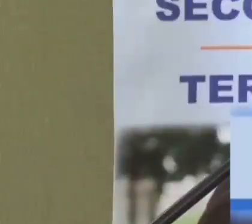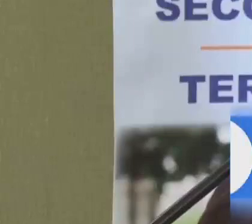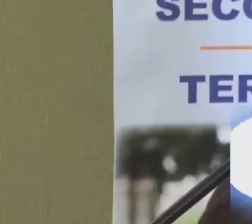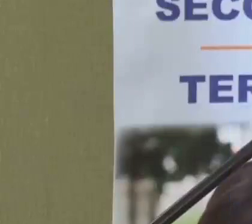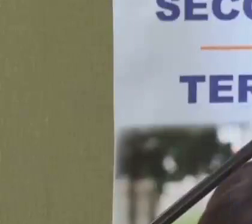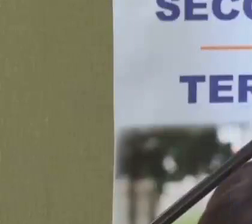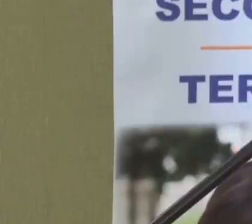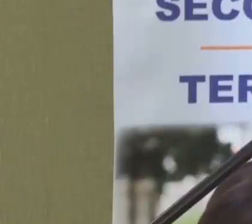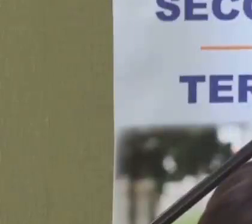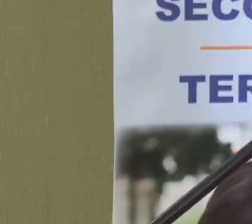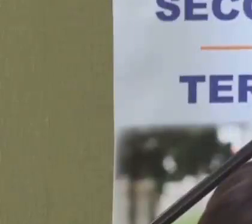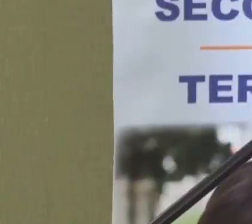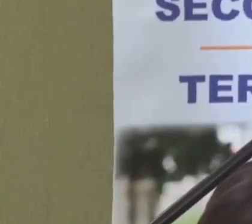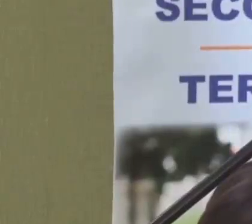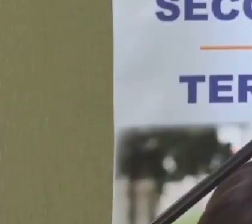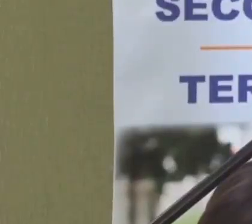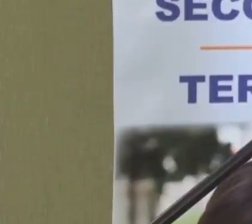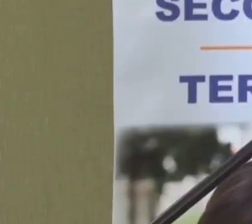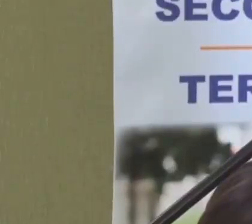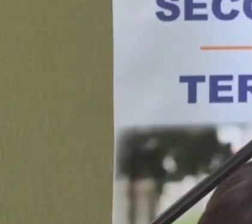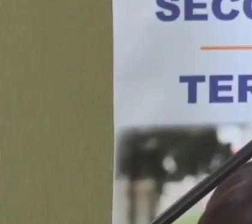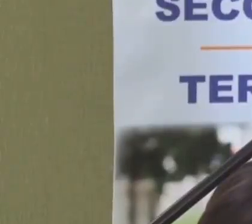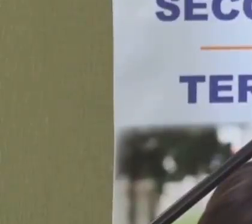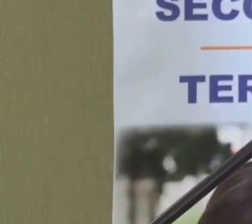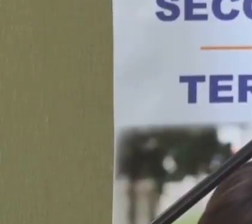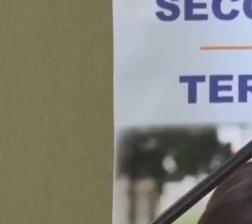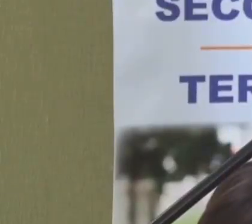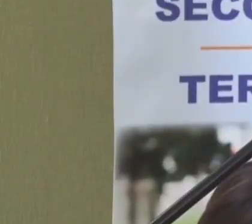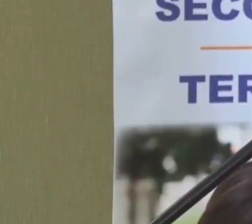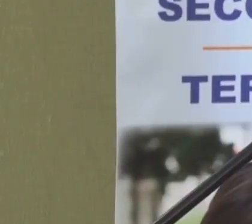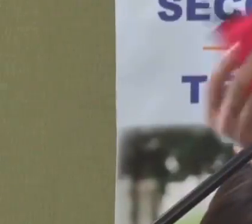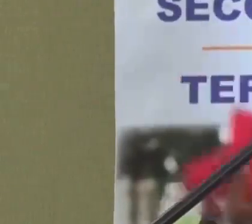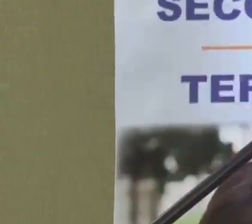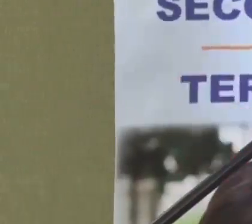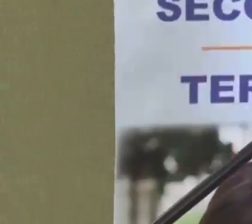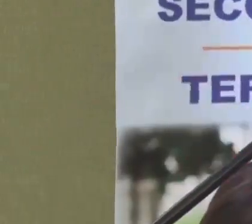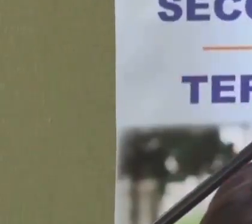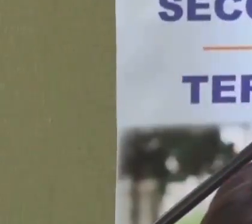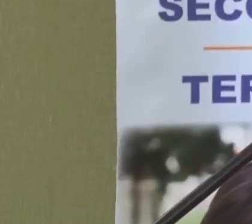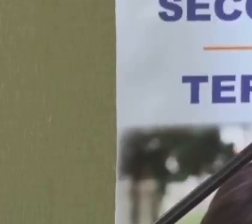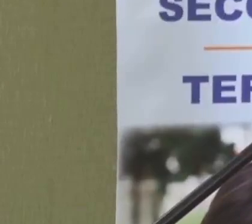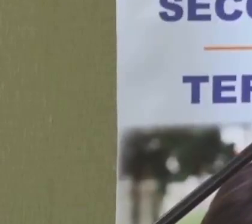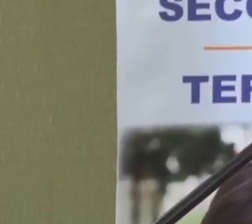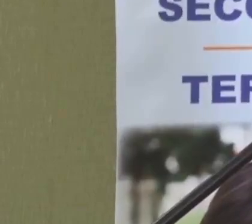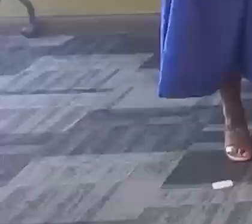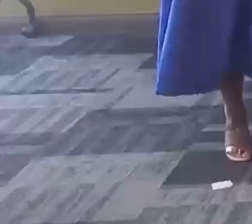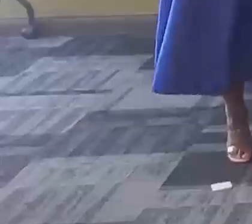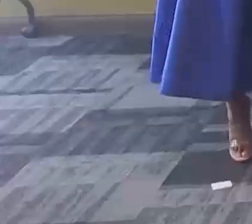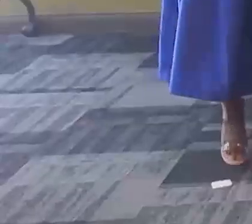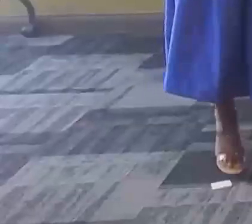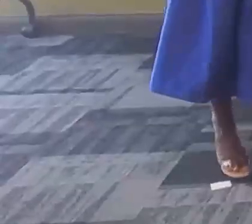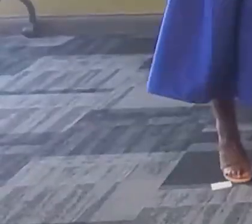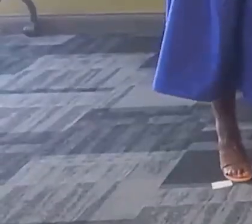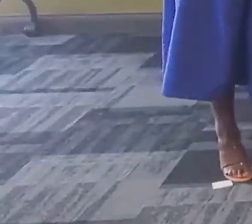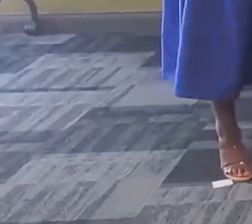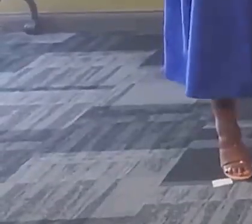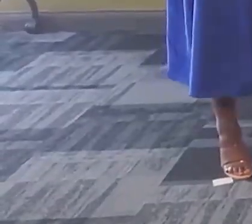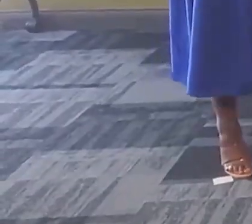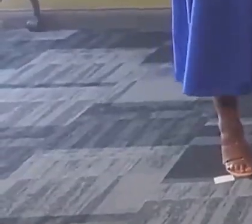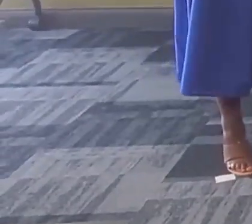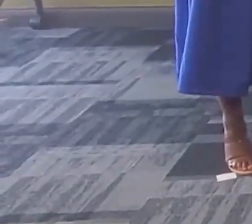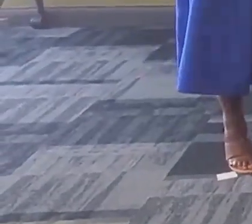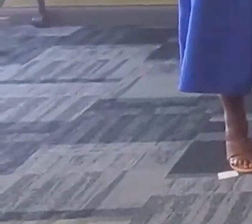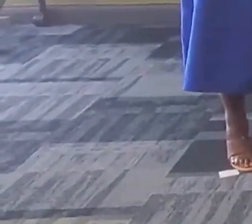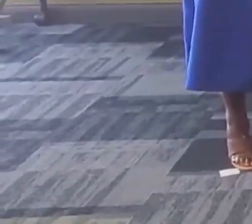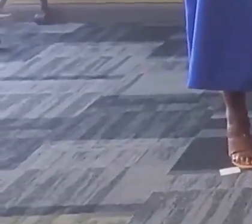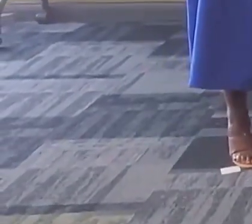you that it takes parenting that allows for children to express themselves to